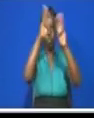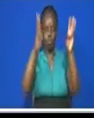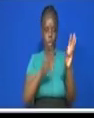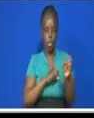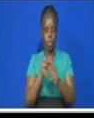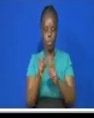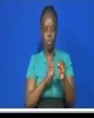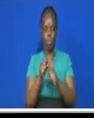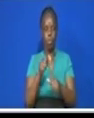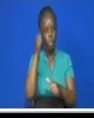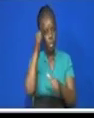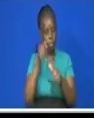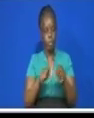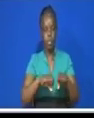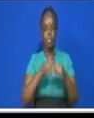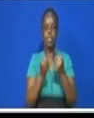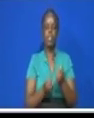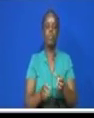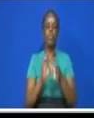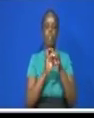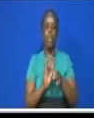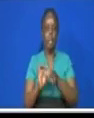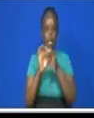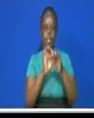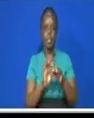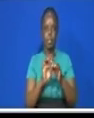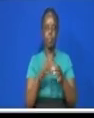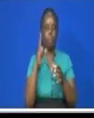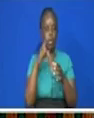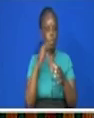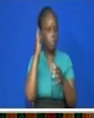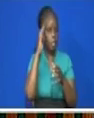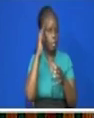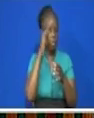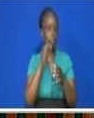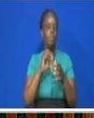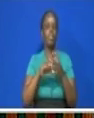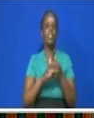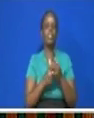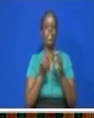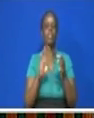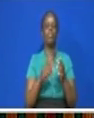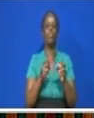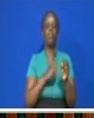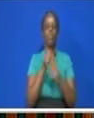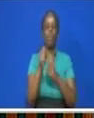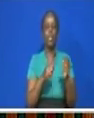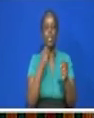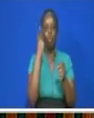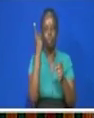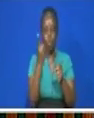systems of alliances was one of the long-term reasons for the outbreak of World War I and World War